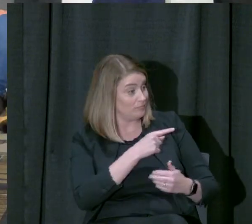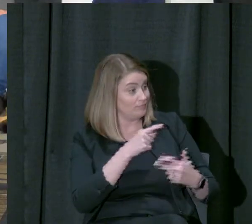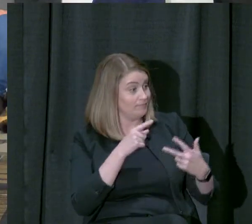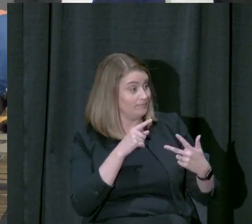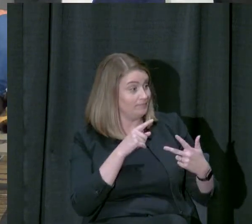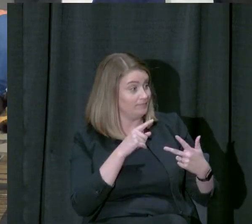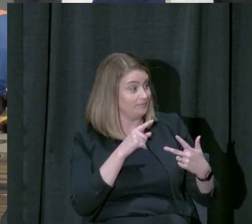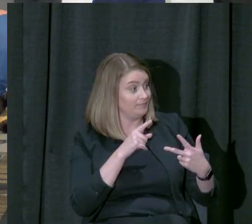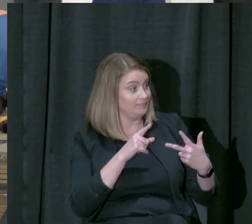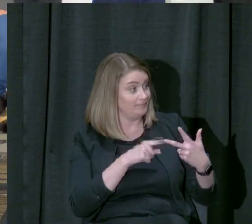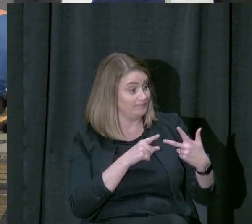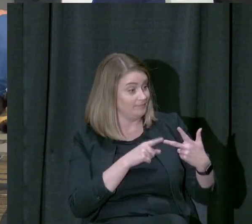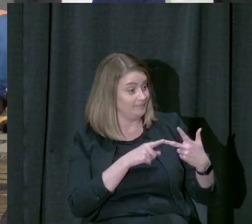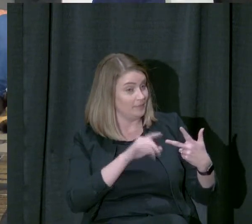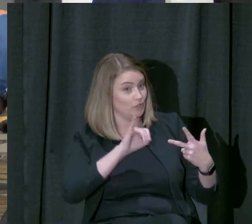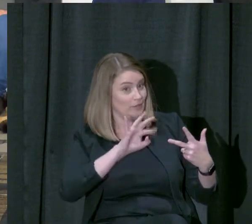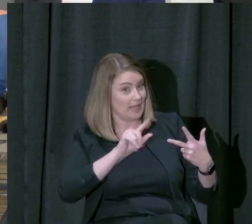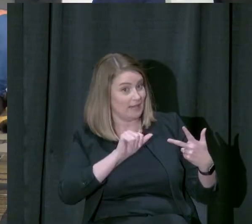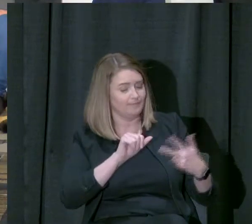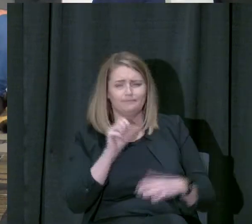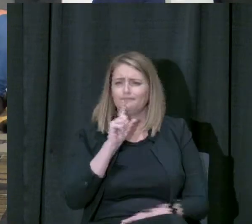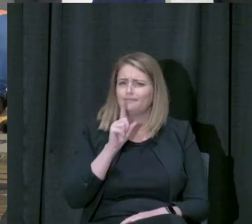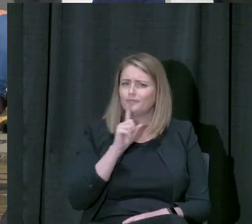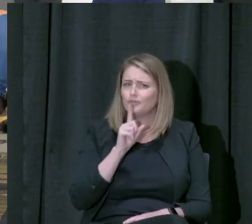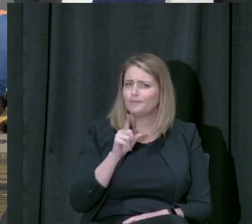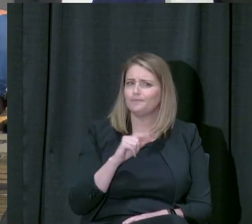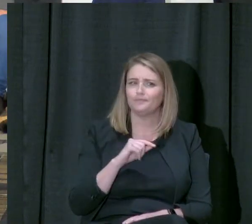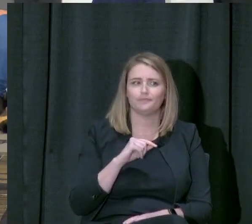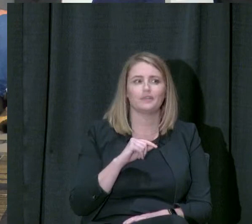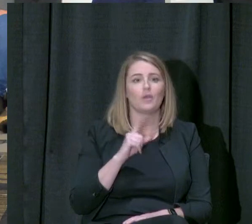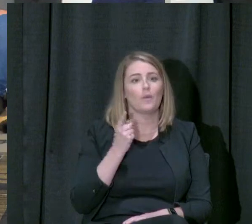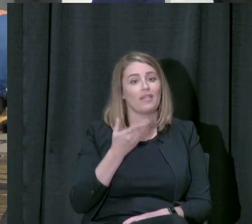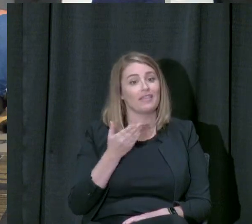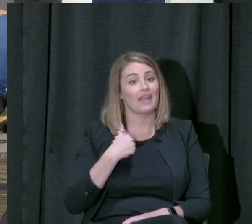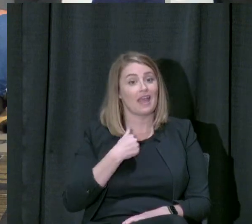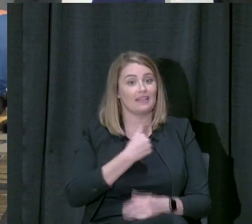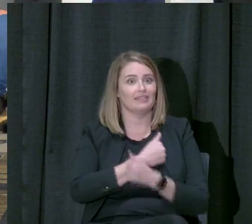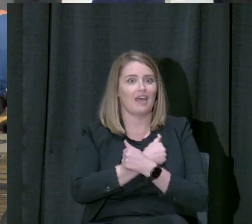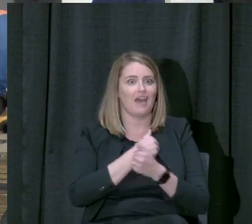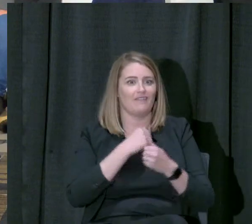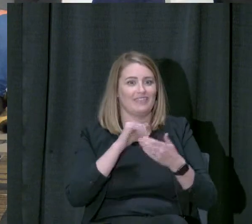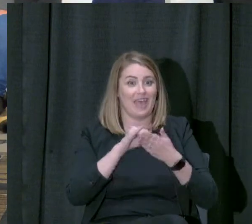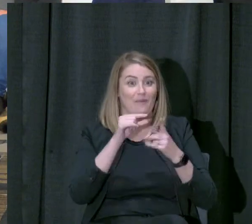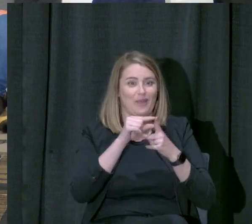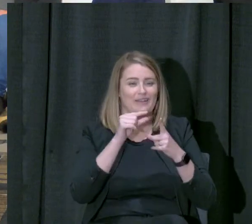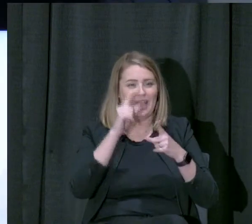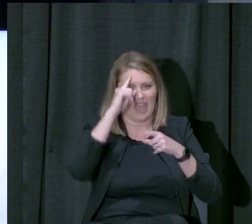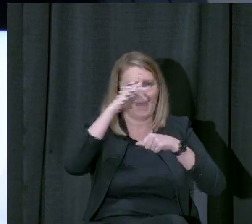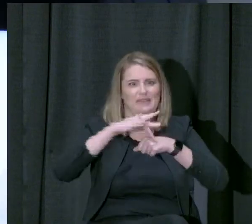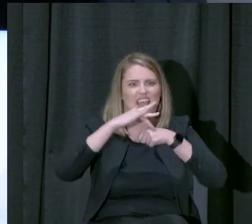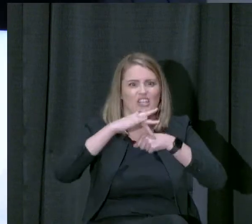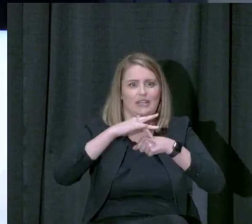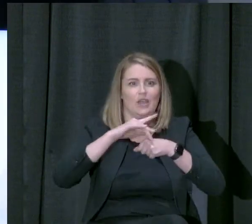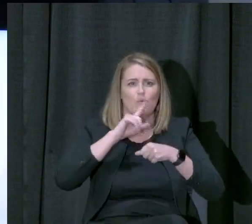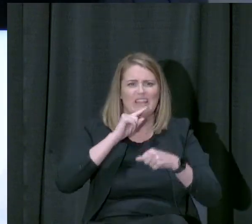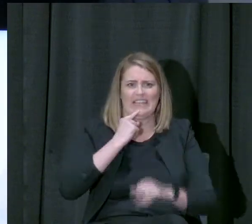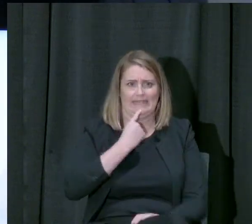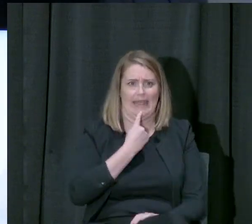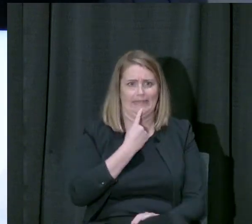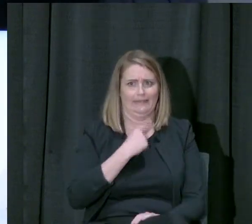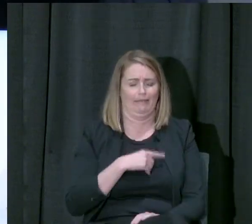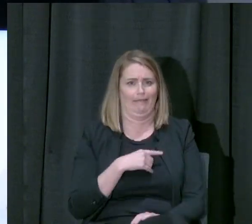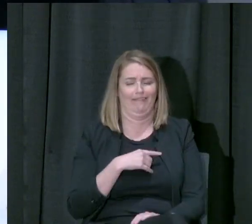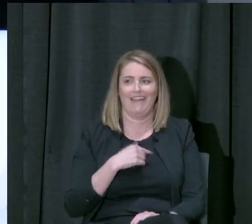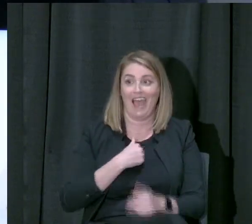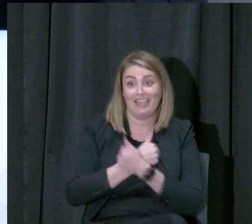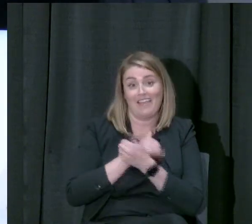Juliana? Sure thing. And something I really love about that principle is the word obsession. It's so intense, right? I love it. Yeah. I love it. It's